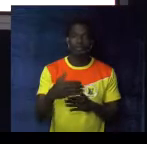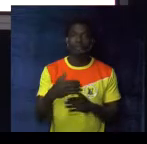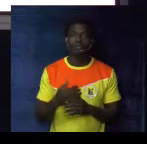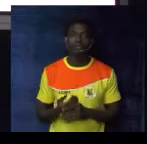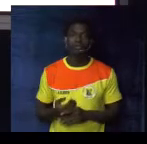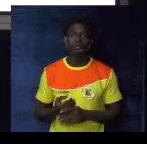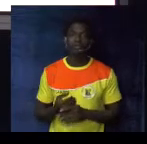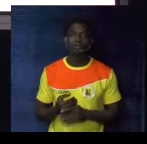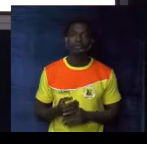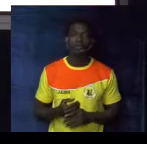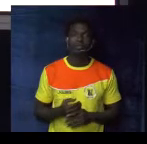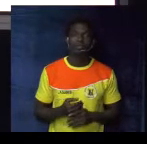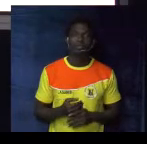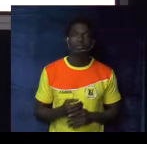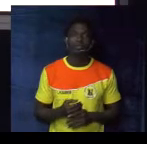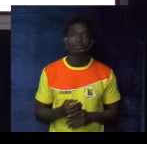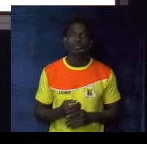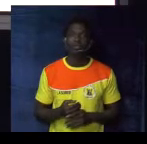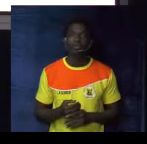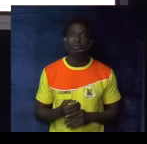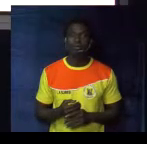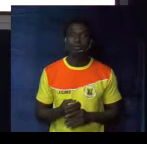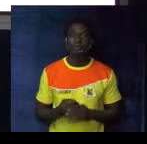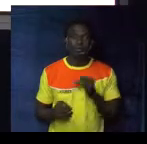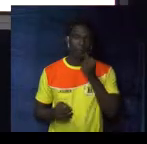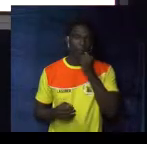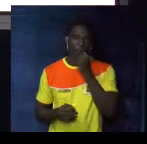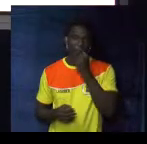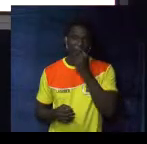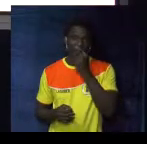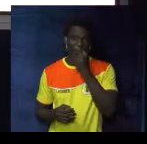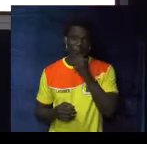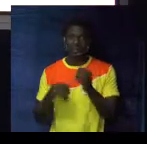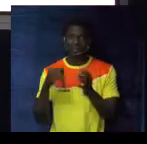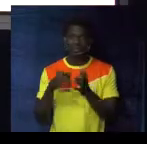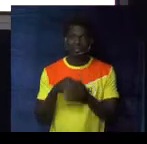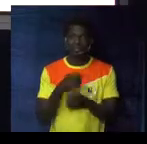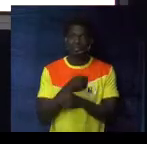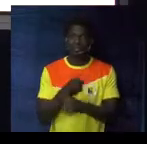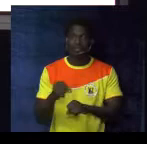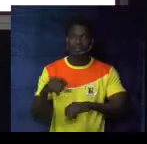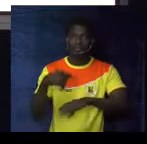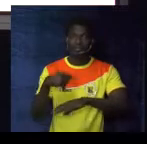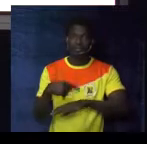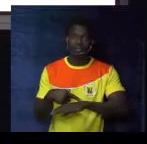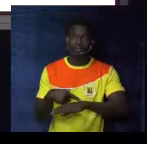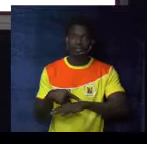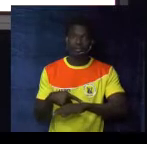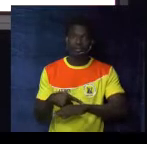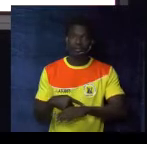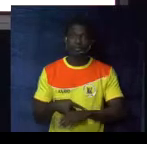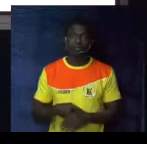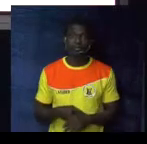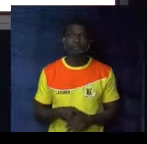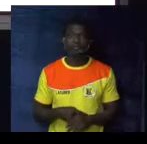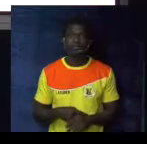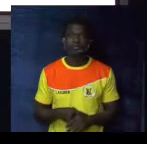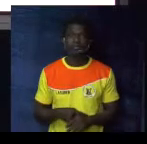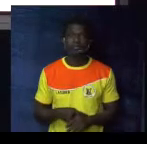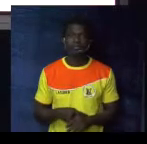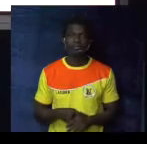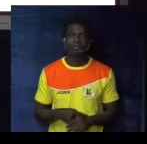next advantage. Definitely this one, you can attest to that. It saves time.